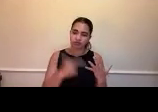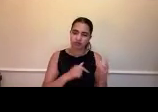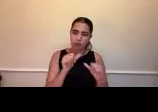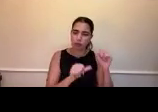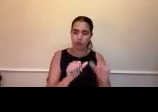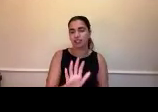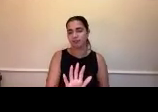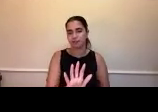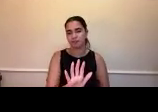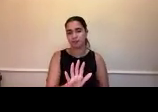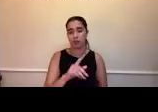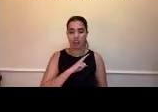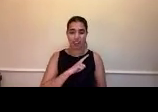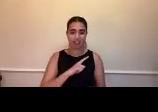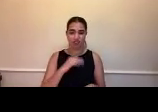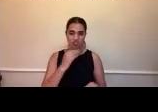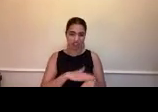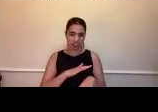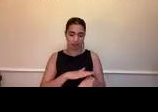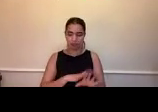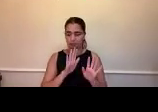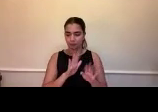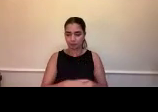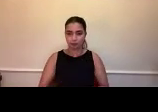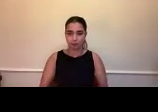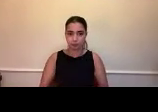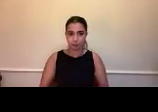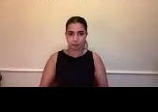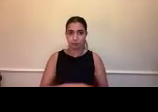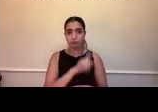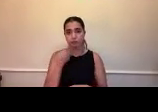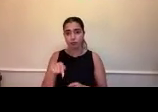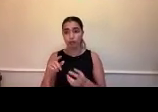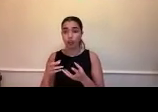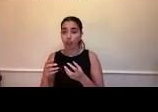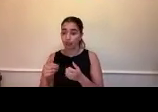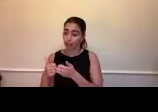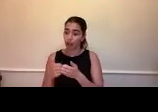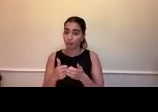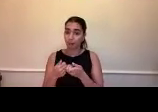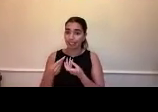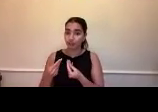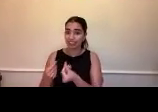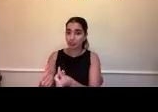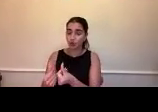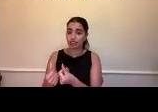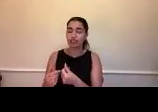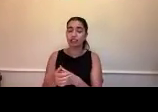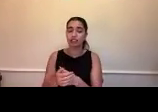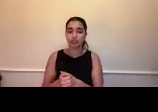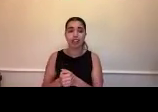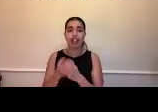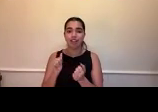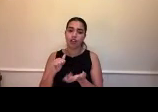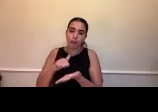I don't think we have time. However, the accompanying resources are, one is that there's the publication,